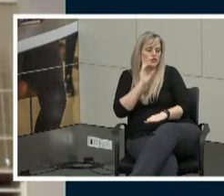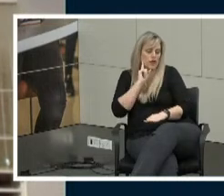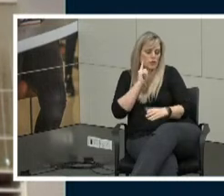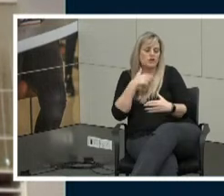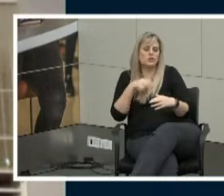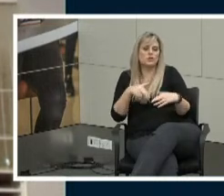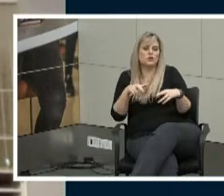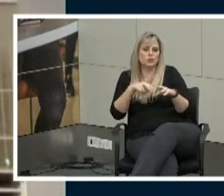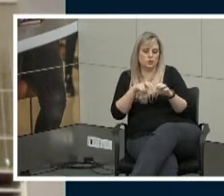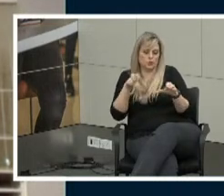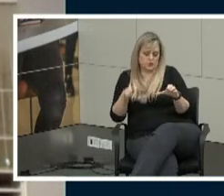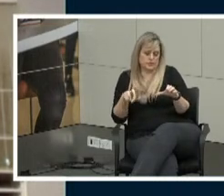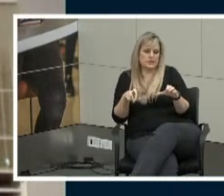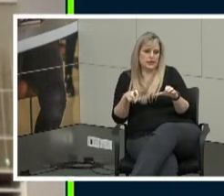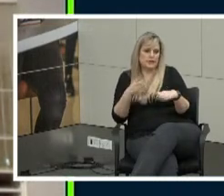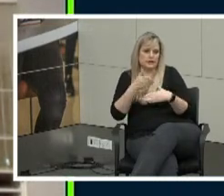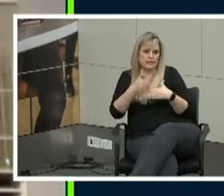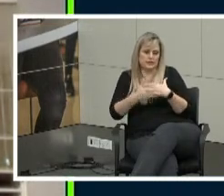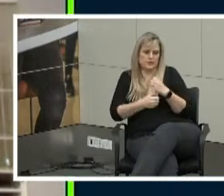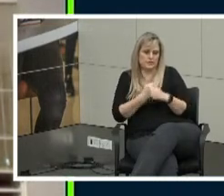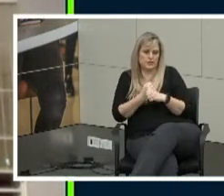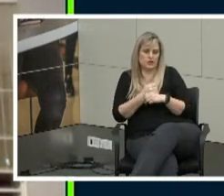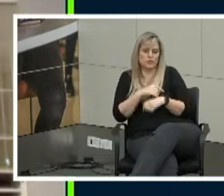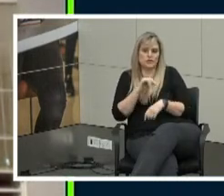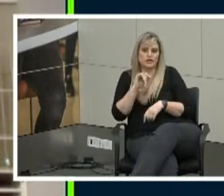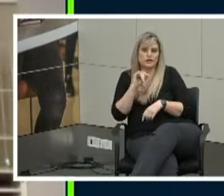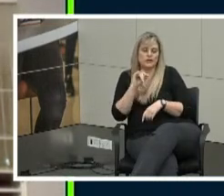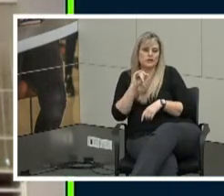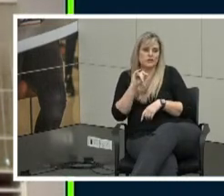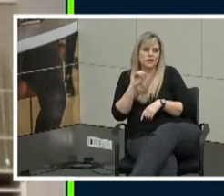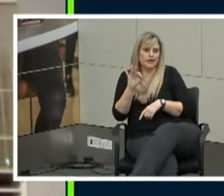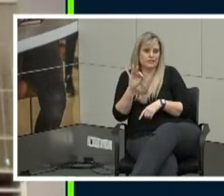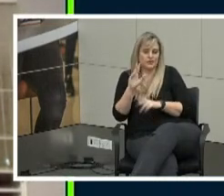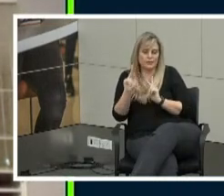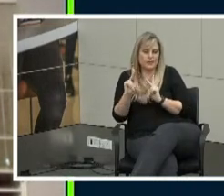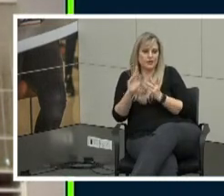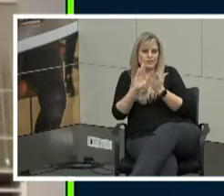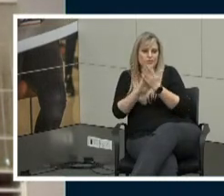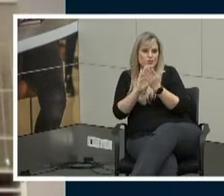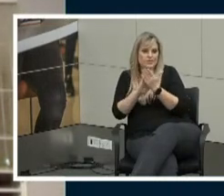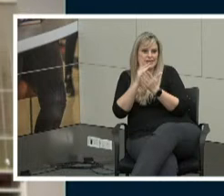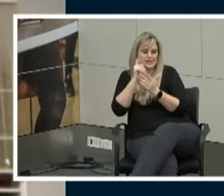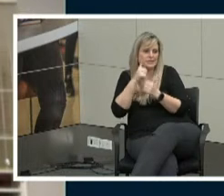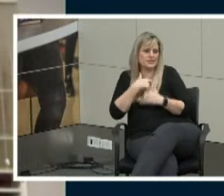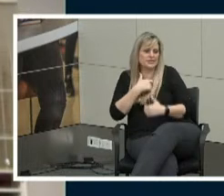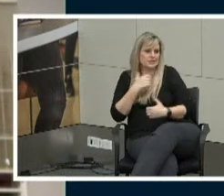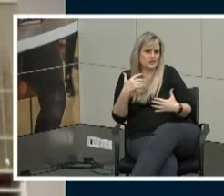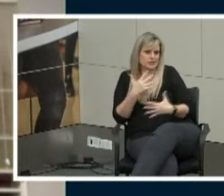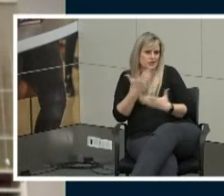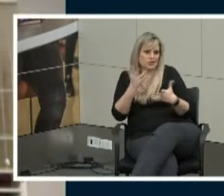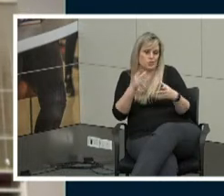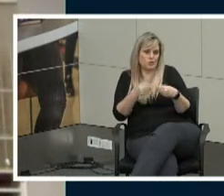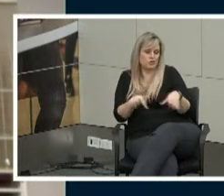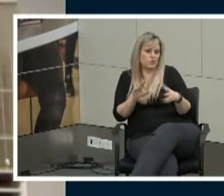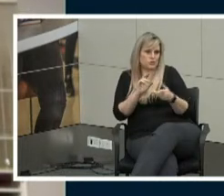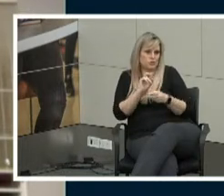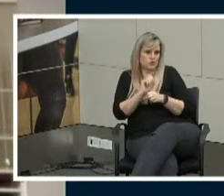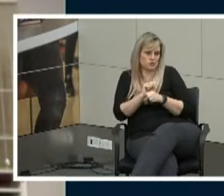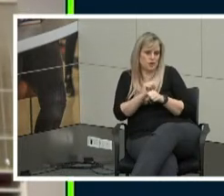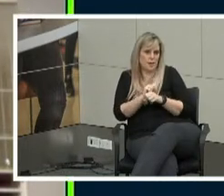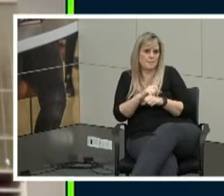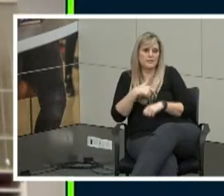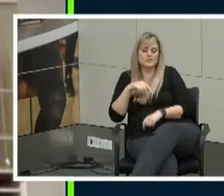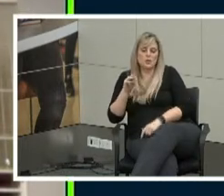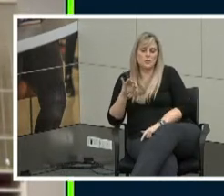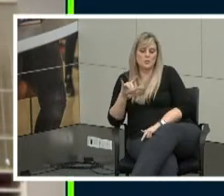year if there are people who only have praises to give it's because they're scared to lose their job it's with this fear that Miles